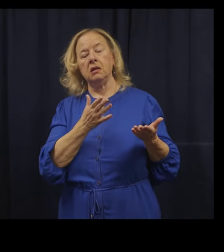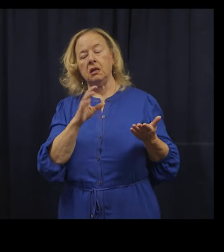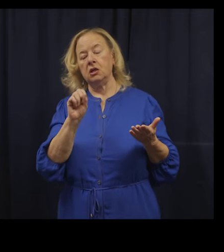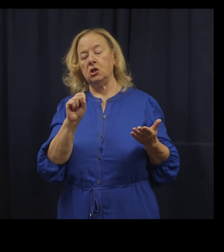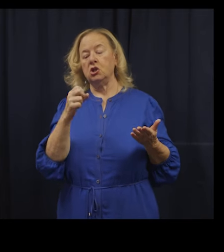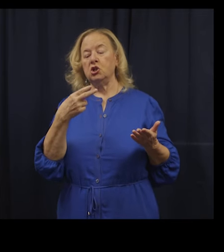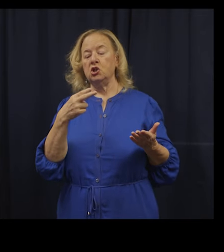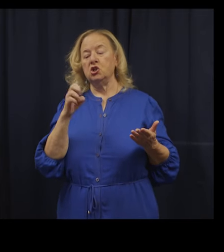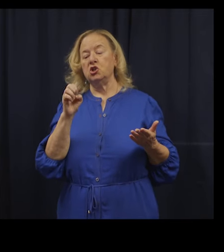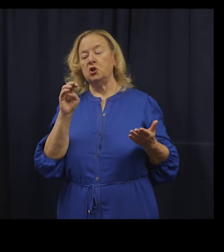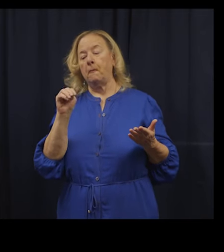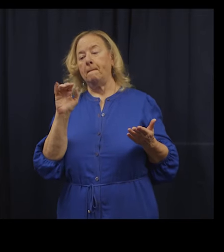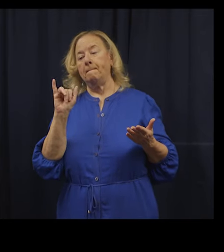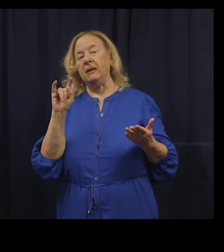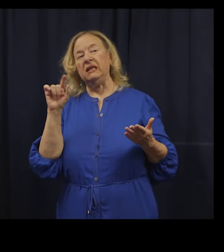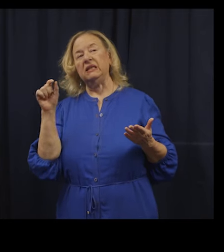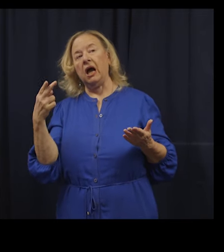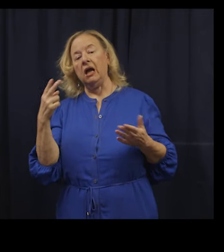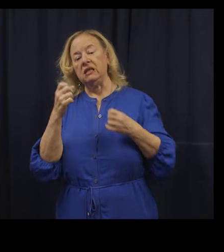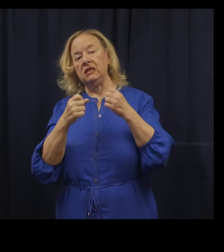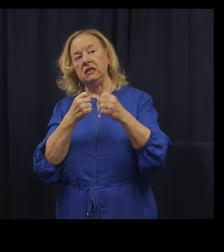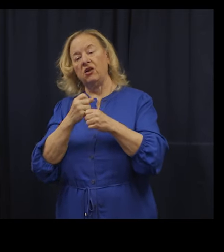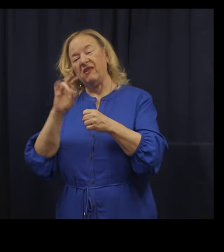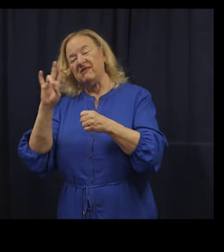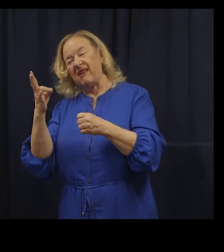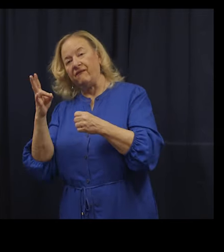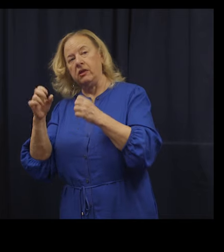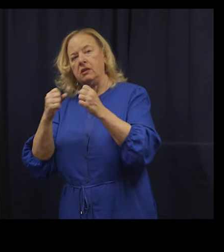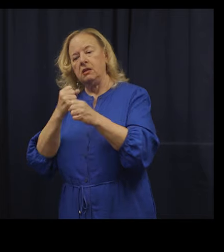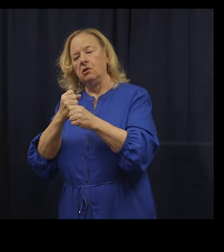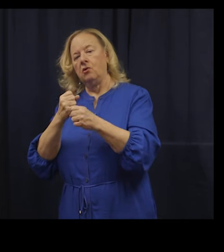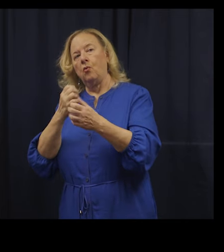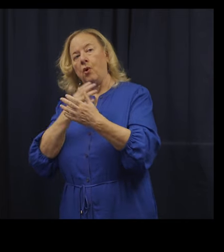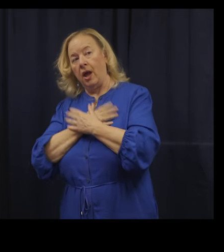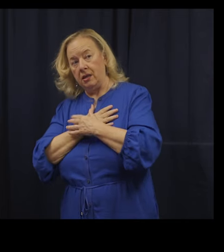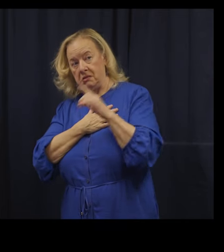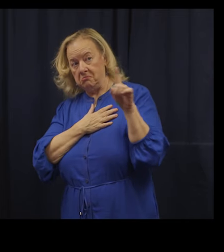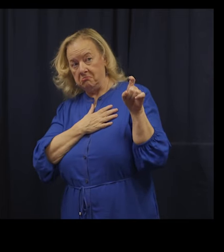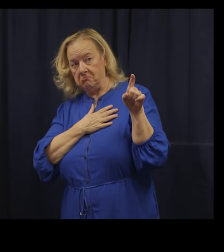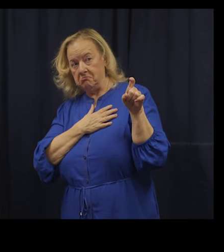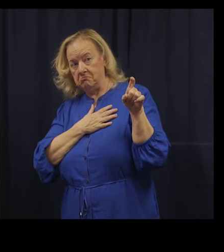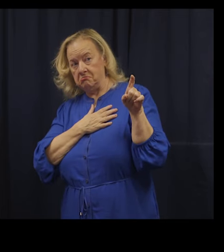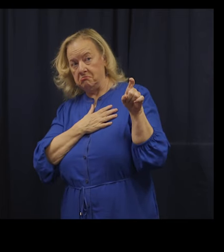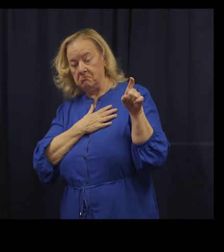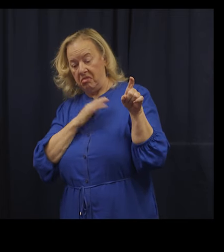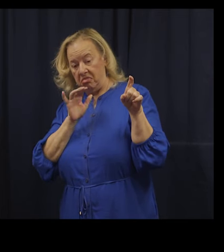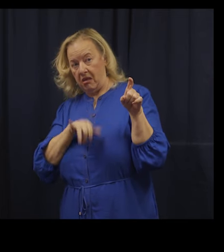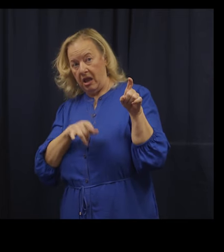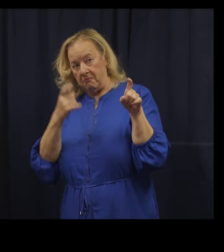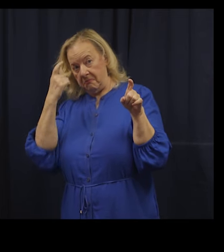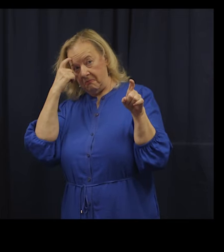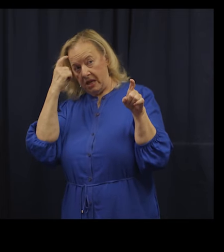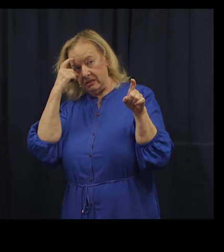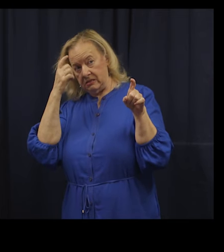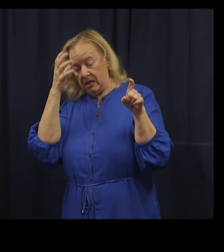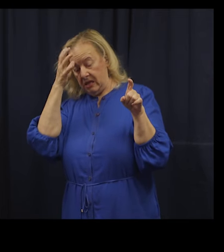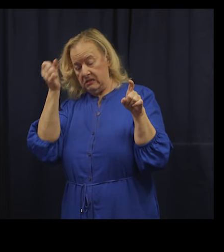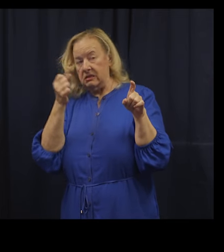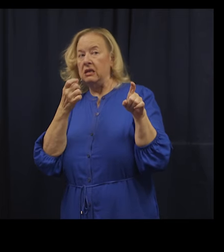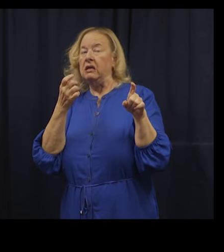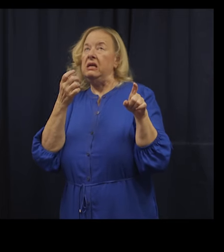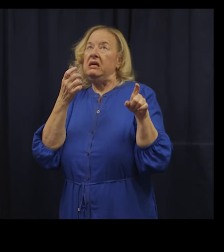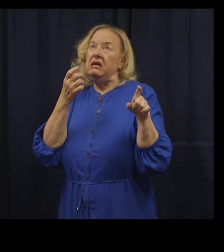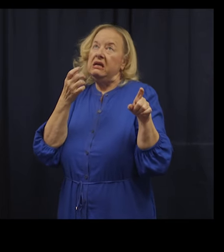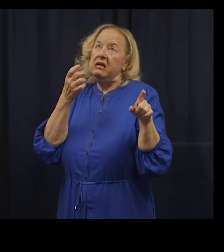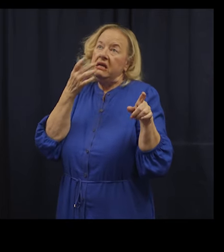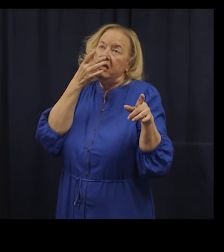Shemitah year, the year that they rested? Wouldn't that be an interesting thing